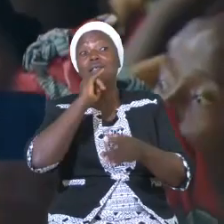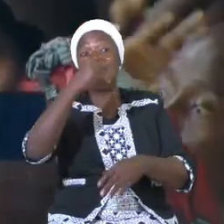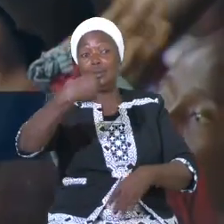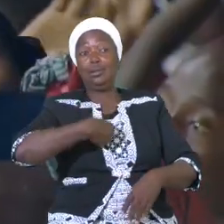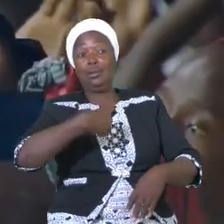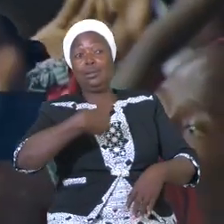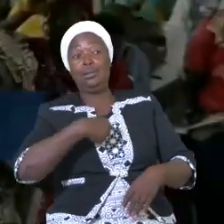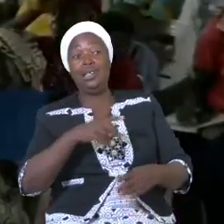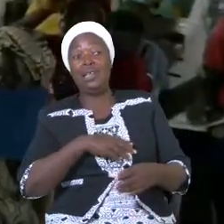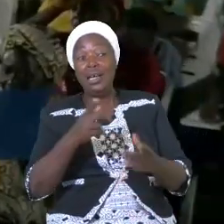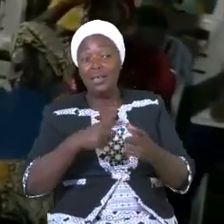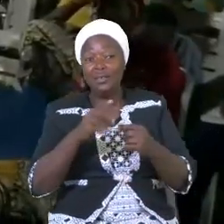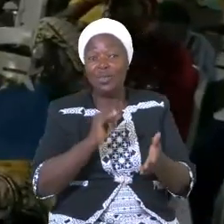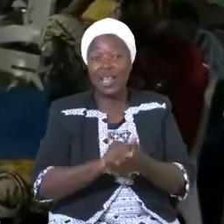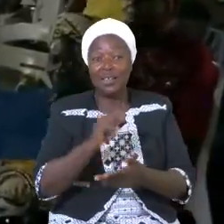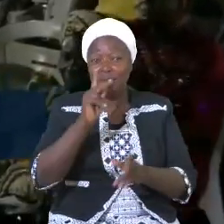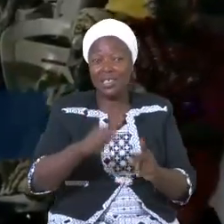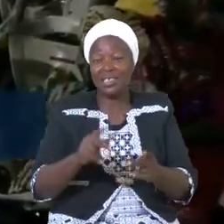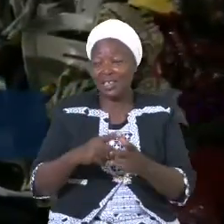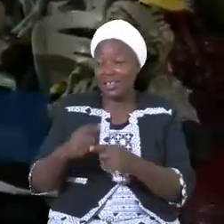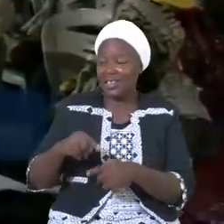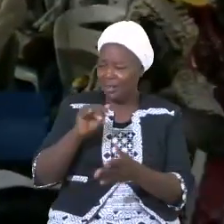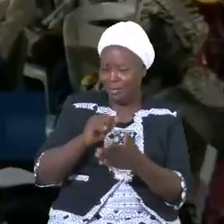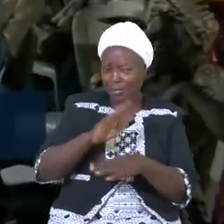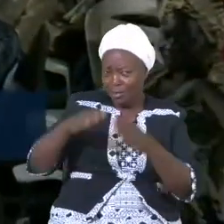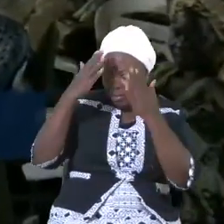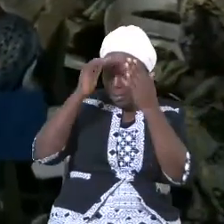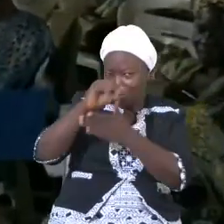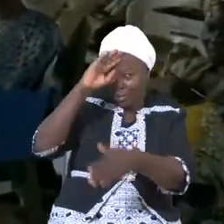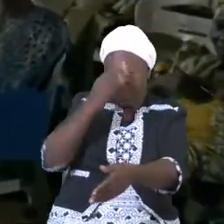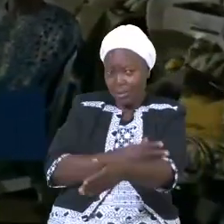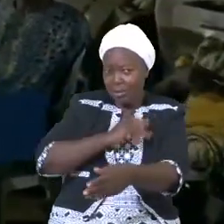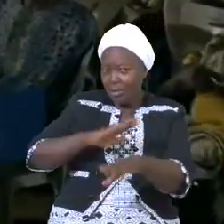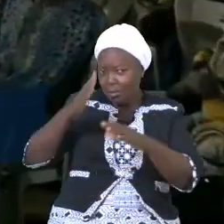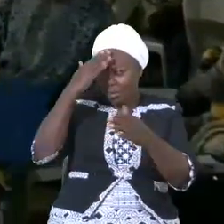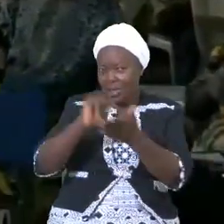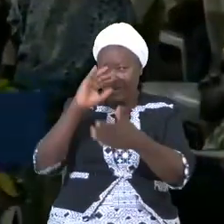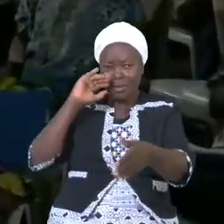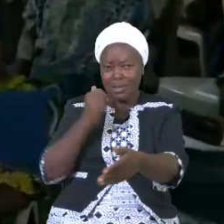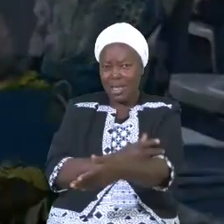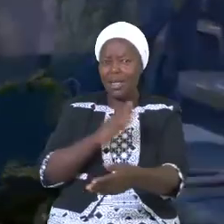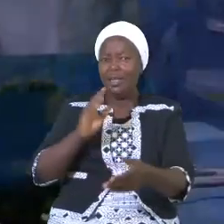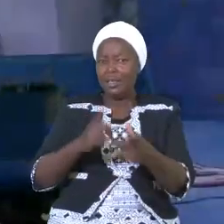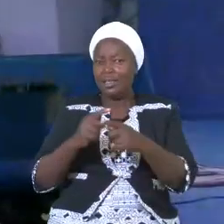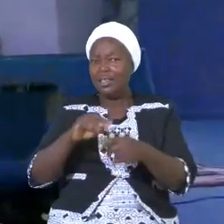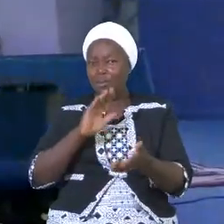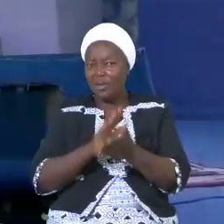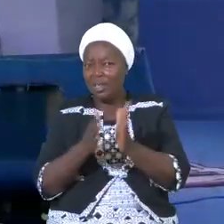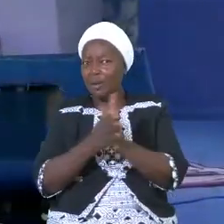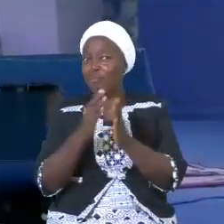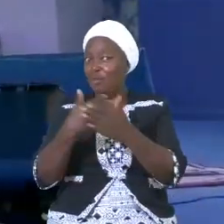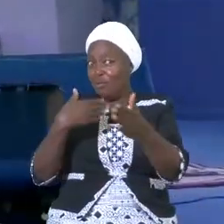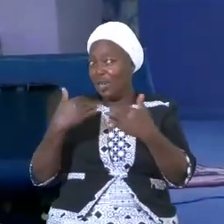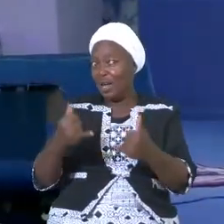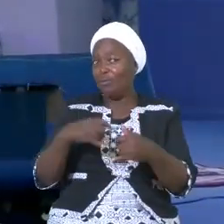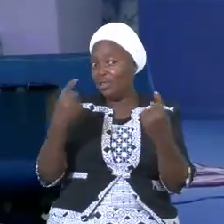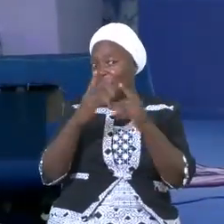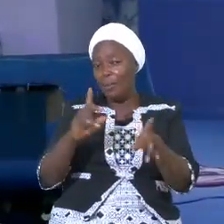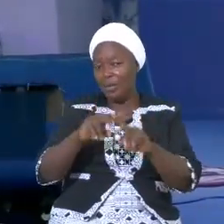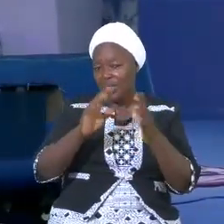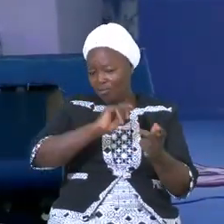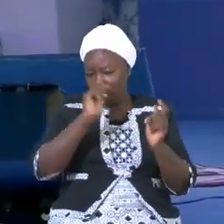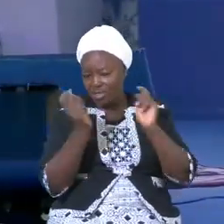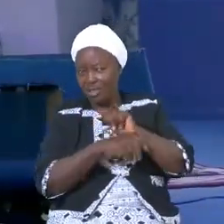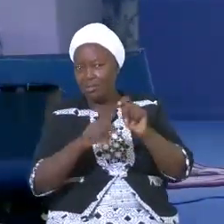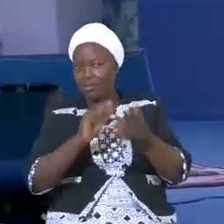brother so chances are oh i understand a change had happened a transformation has